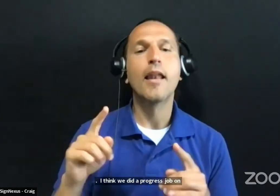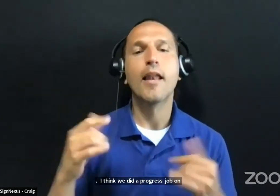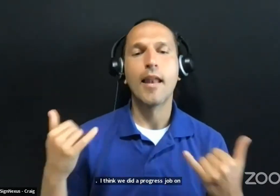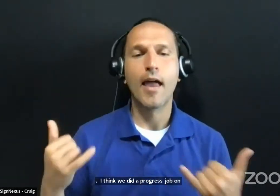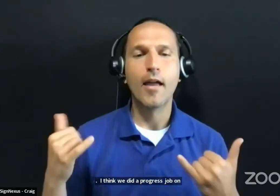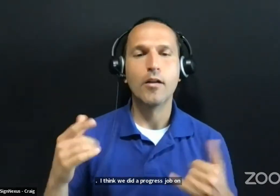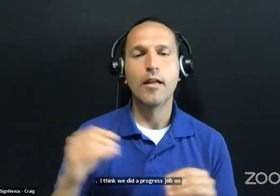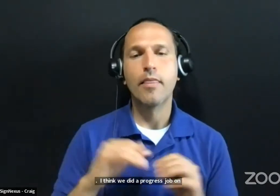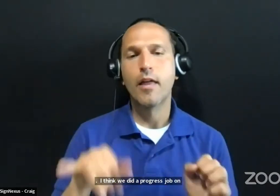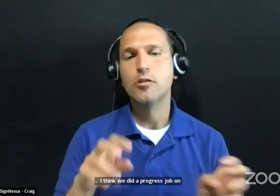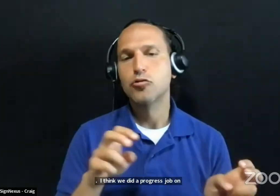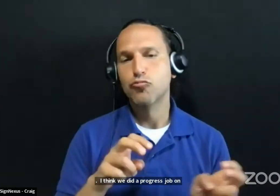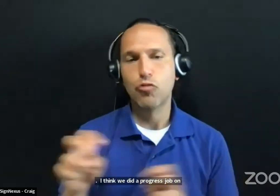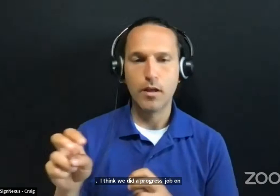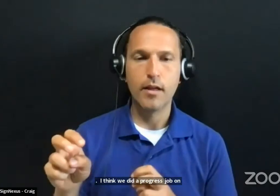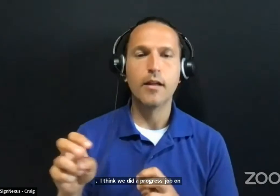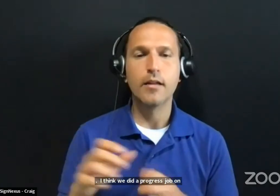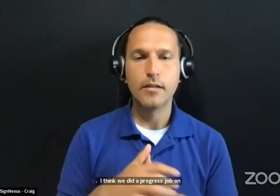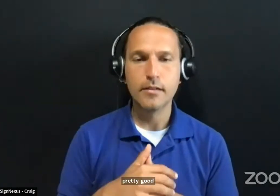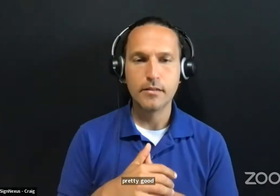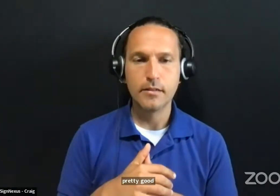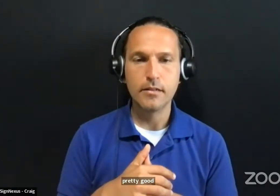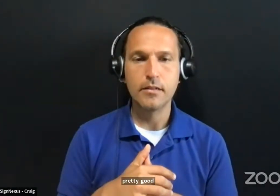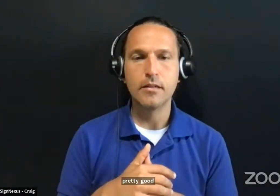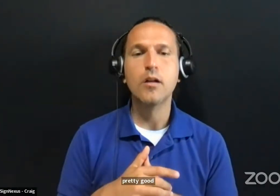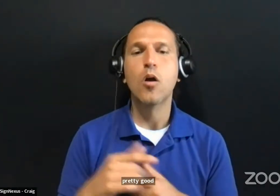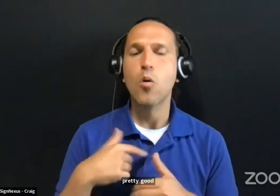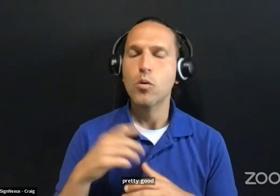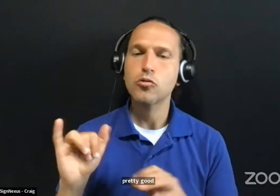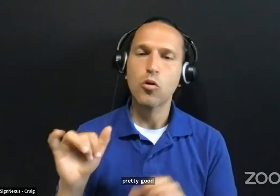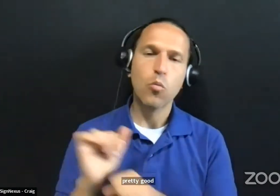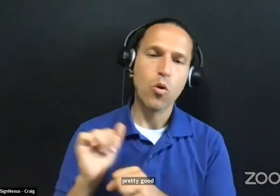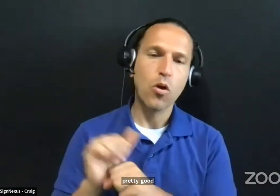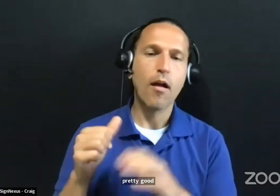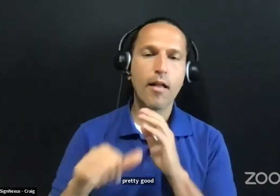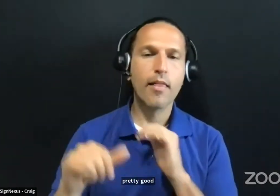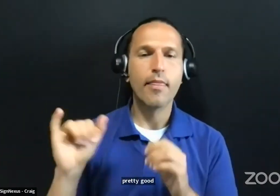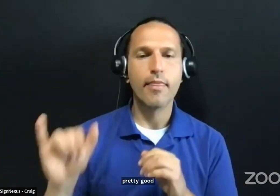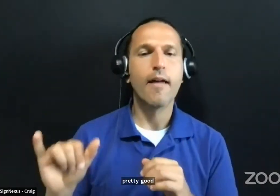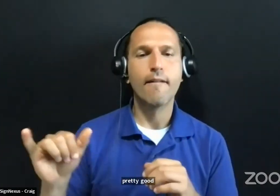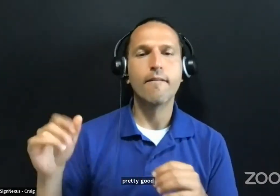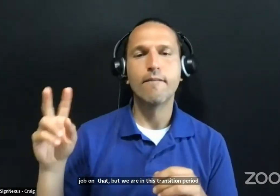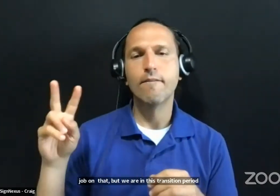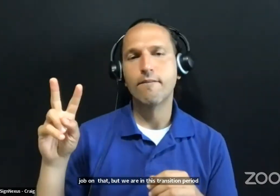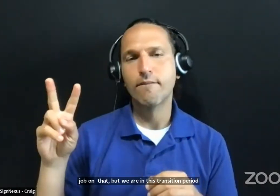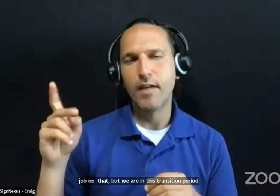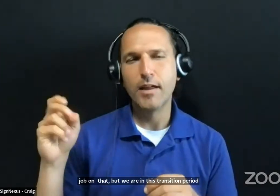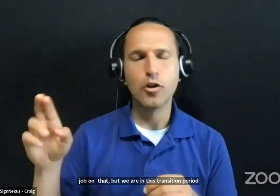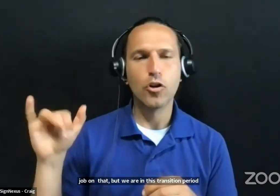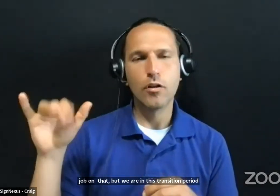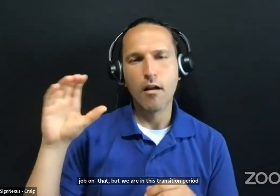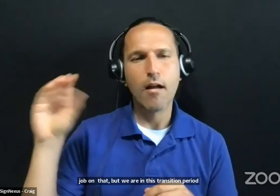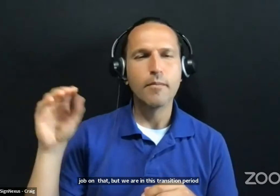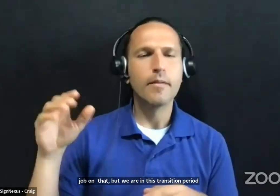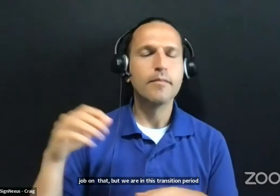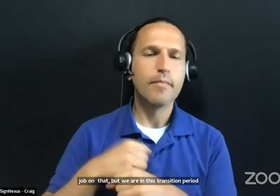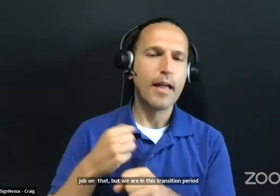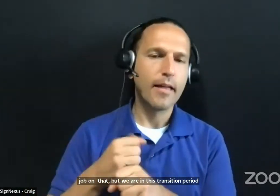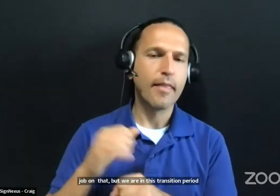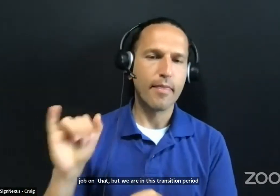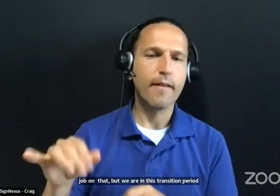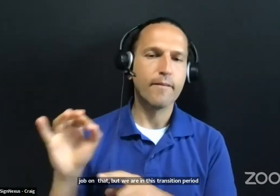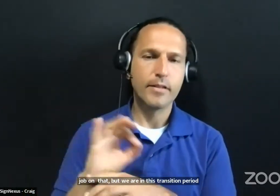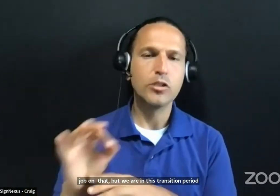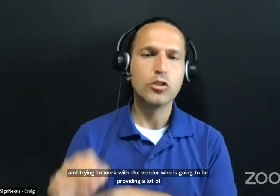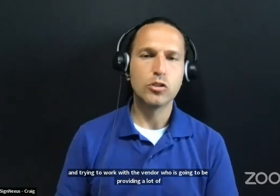this transition period, and we're trying to work with the vendor who's going to be providing a lot of this functionality in the future.